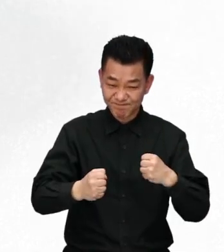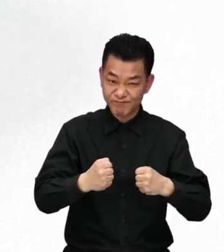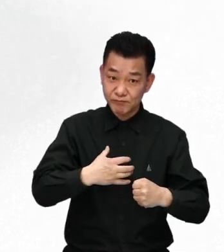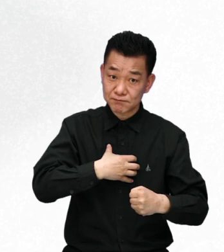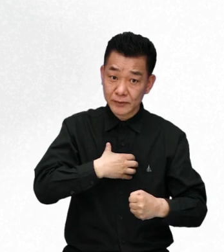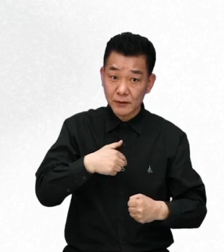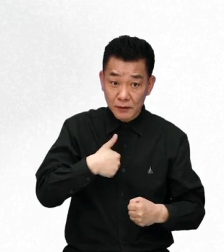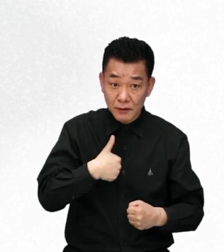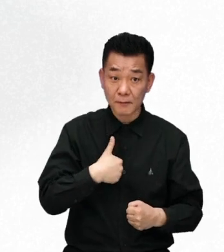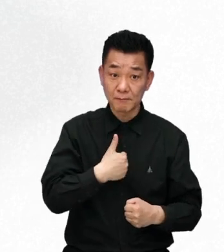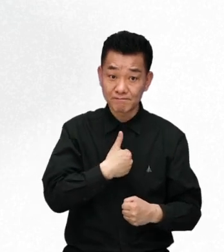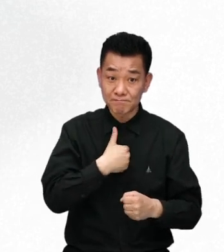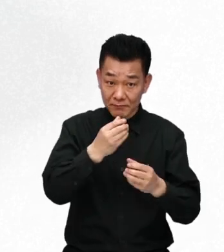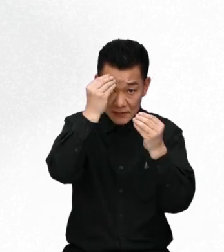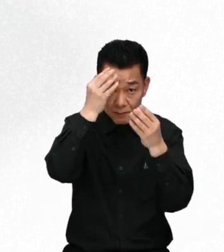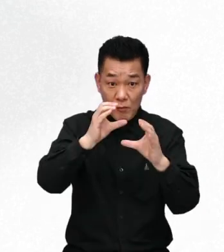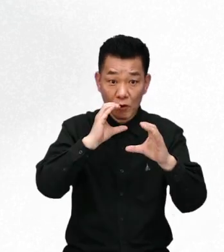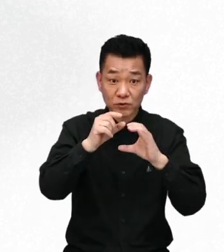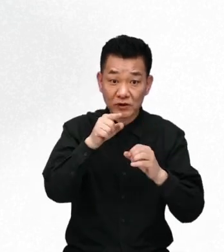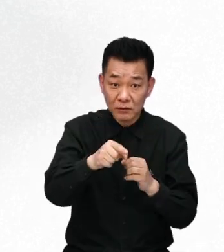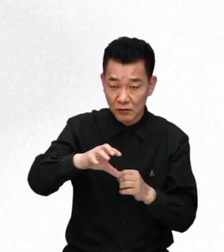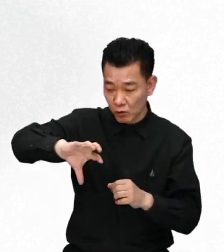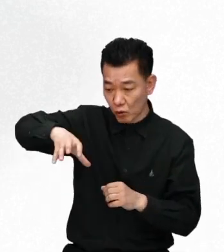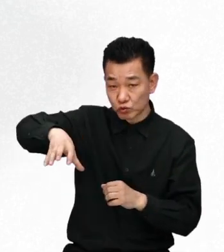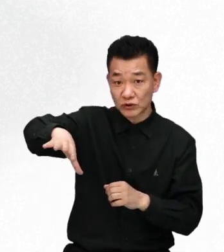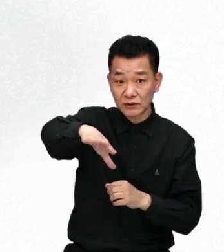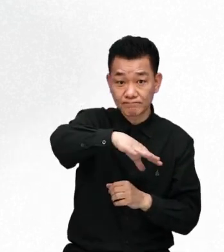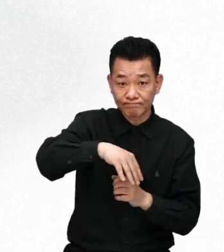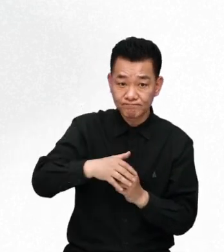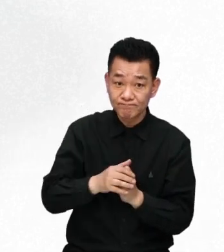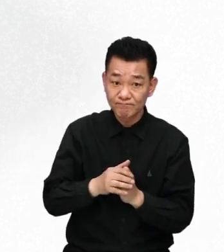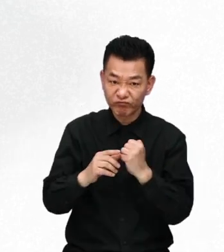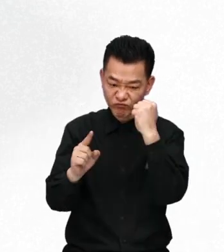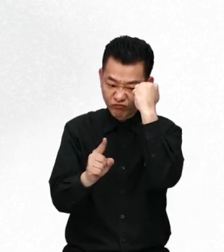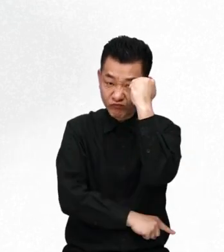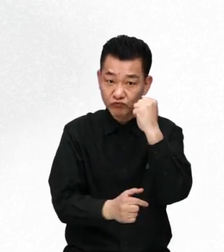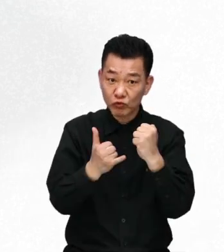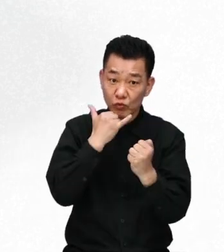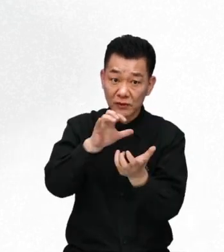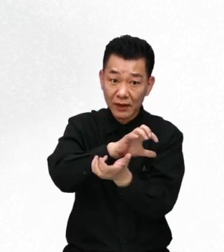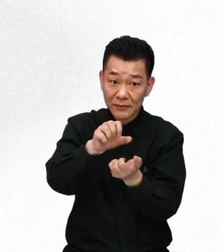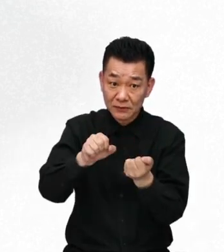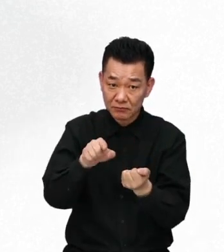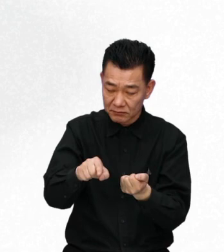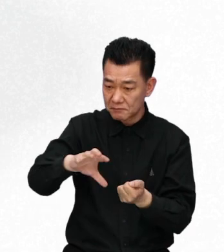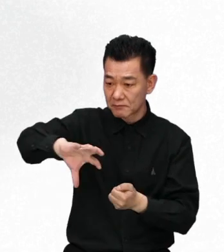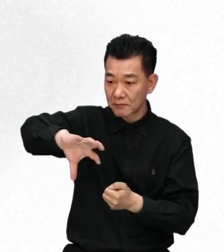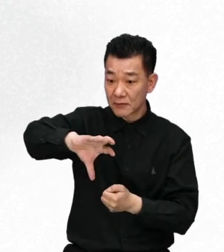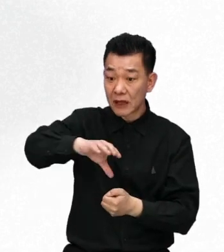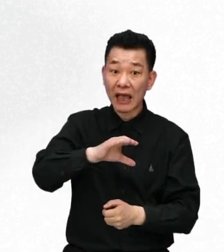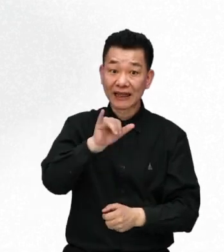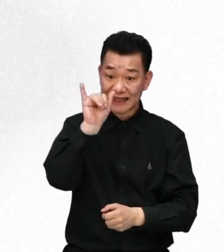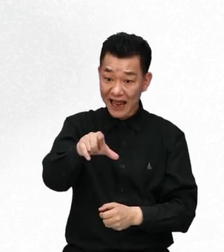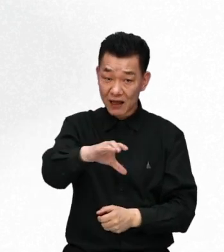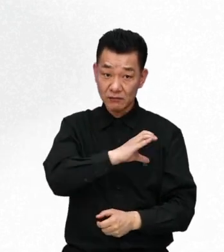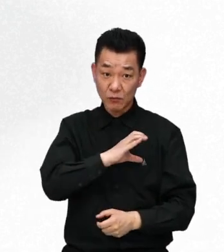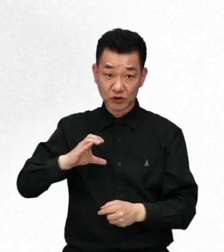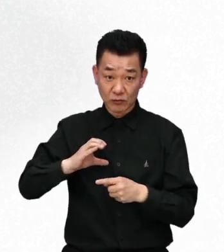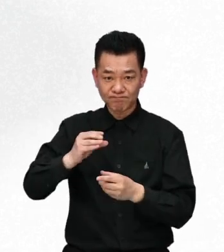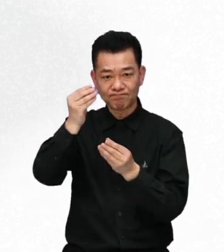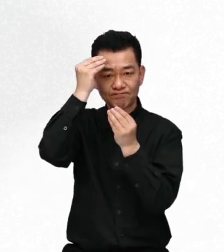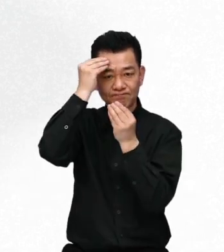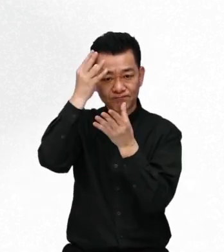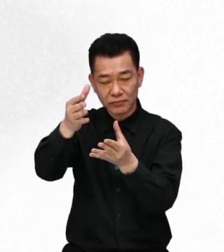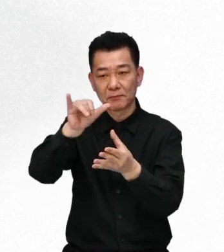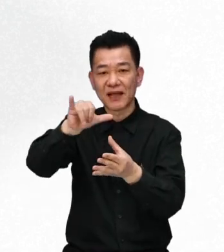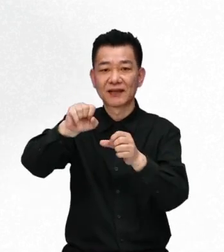Individual communication procedure is a policy for persons with disabilities to communicate violations of the Convention of the state party to